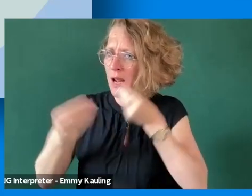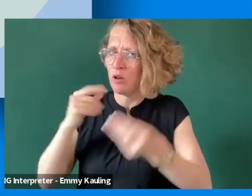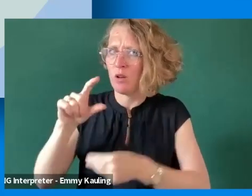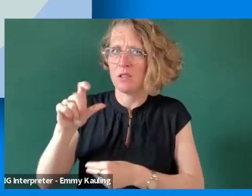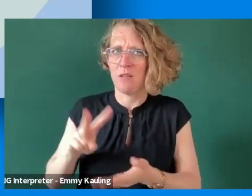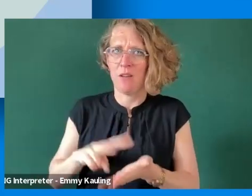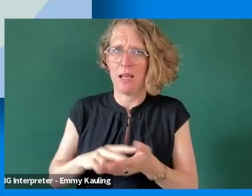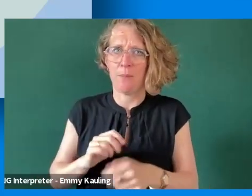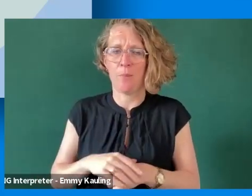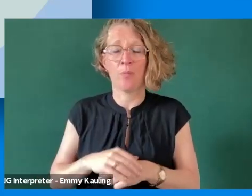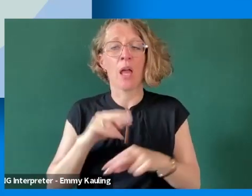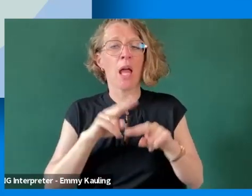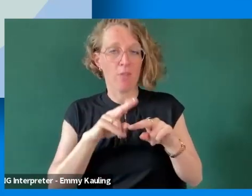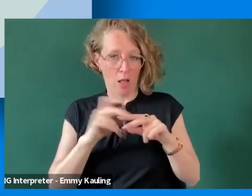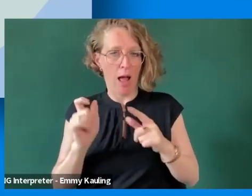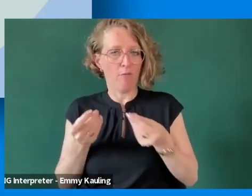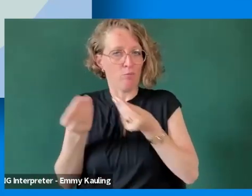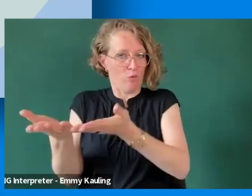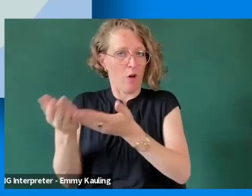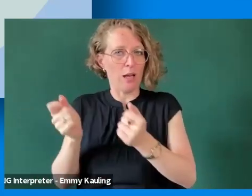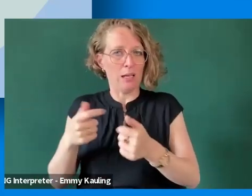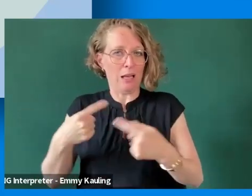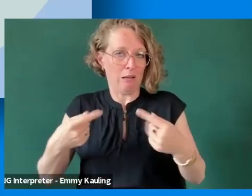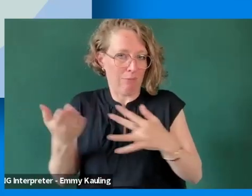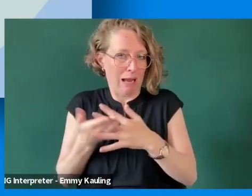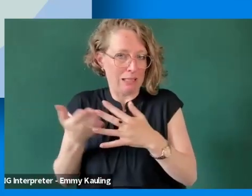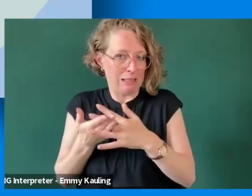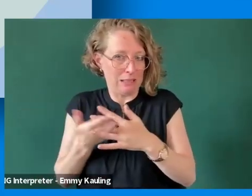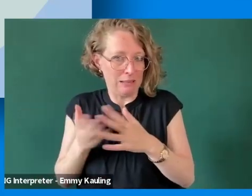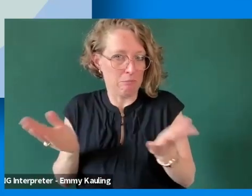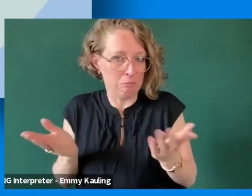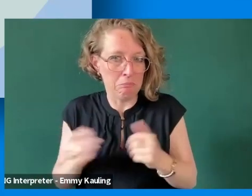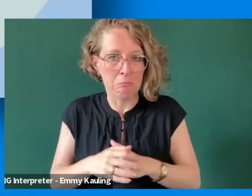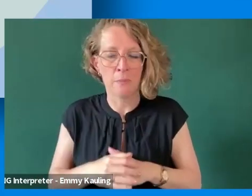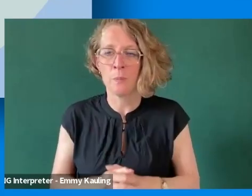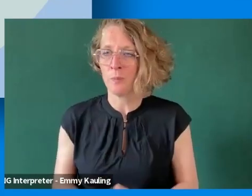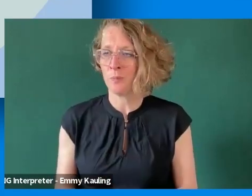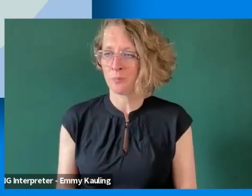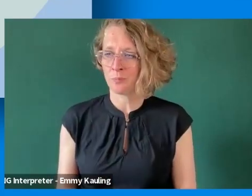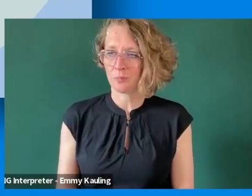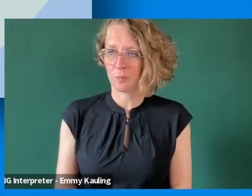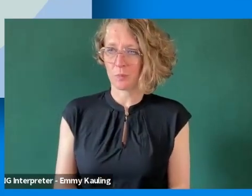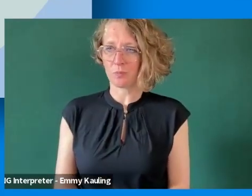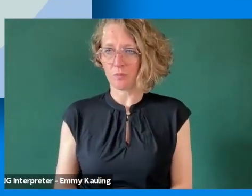have given her access if she's able to. Thanks, Fenella.